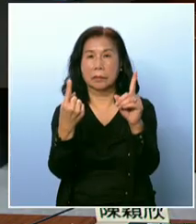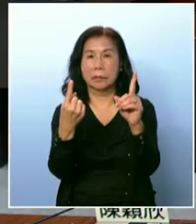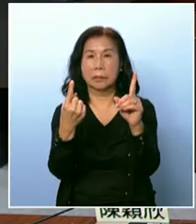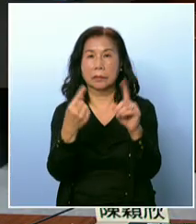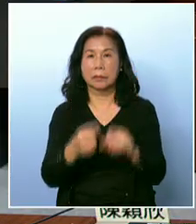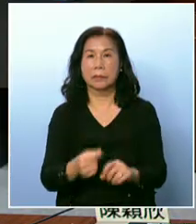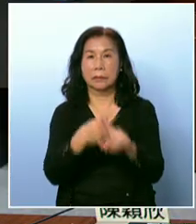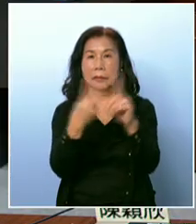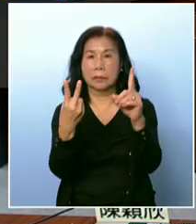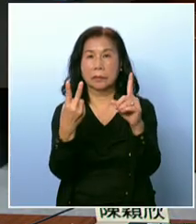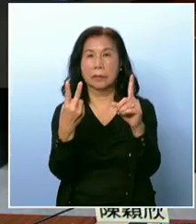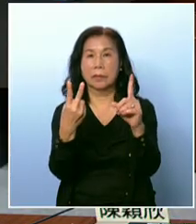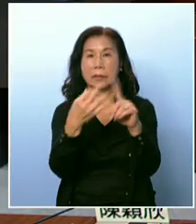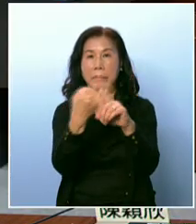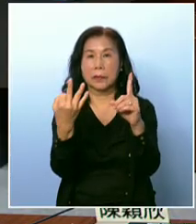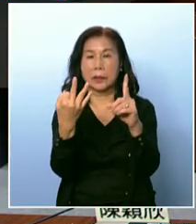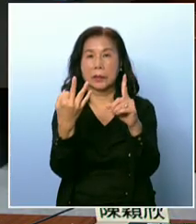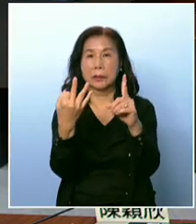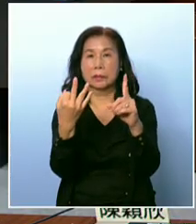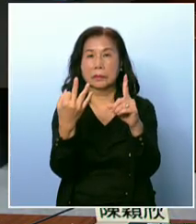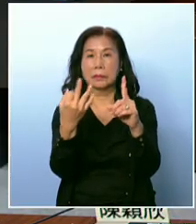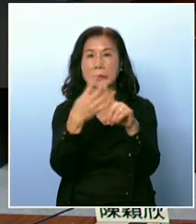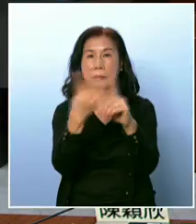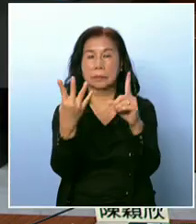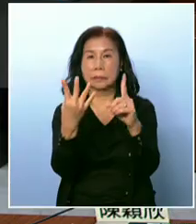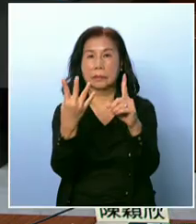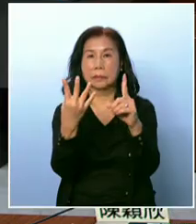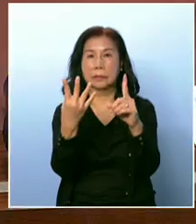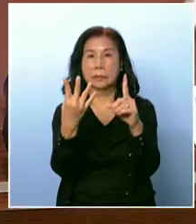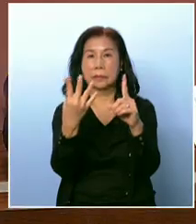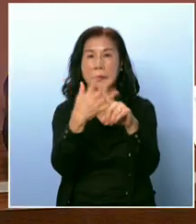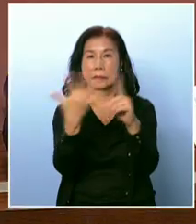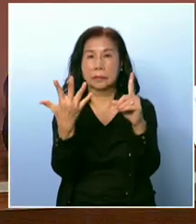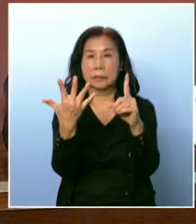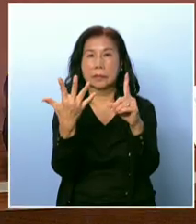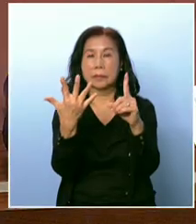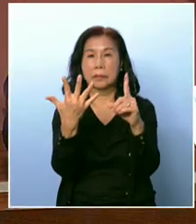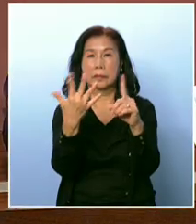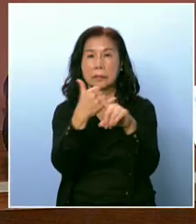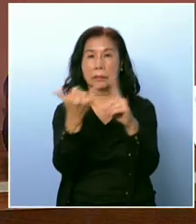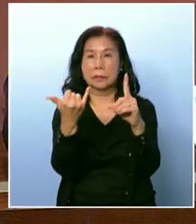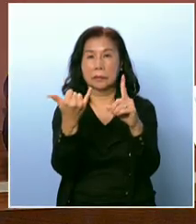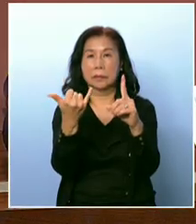11, 12, 13, 14,